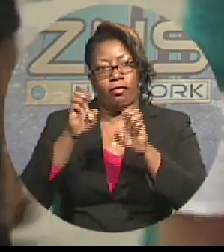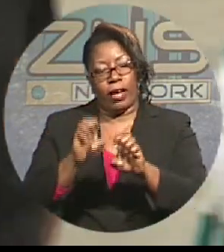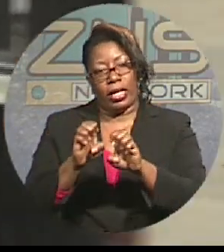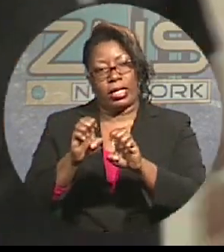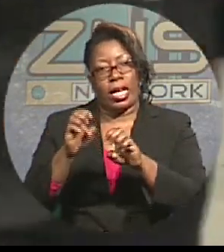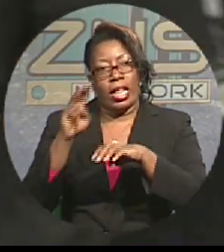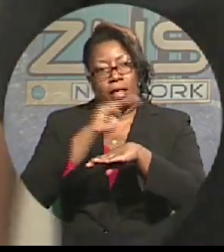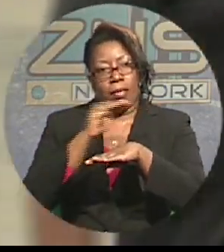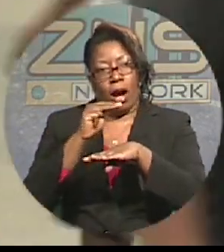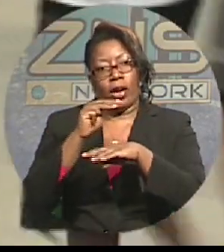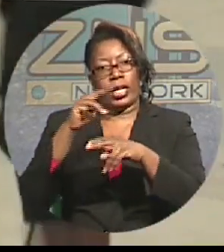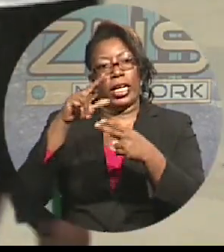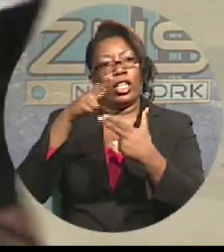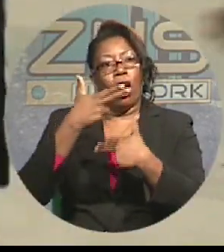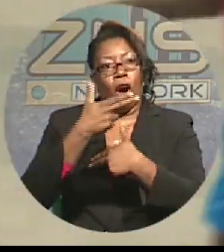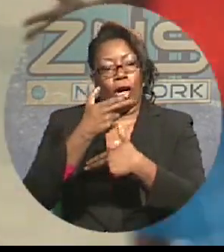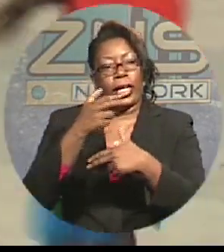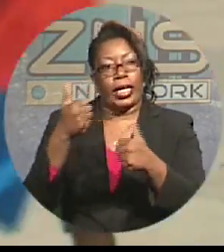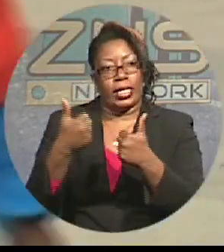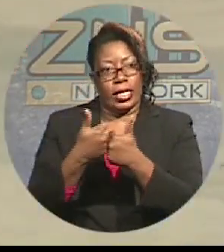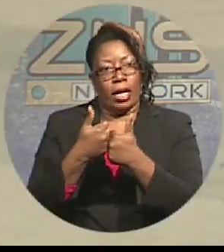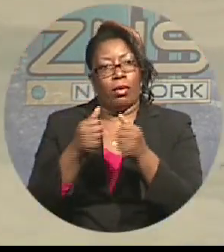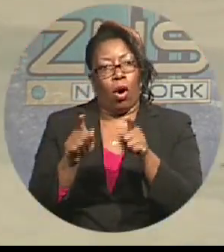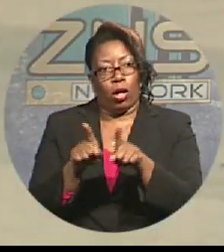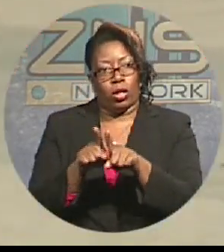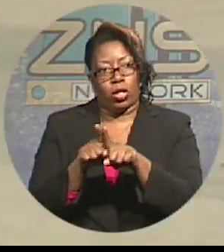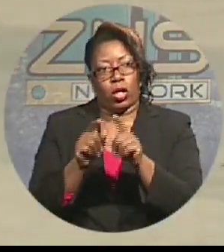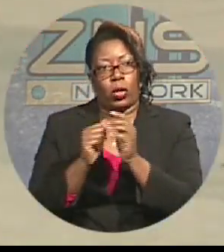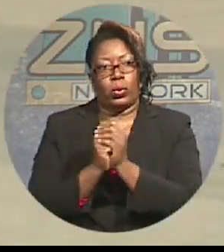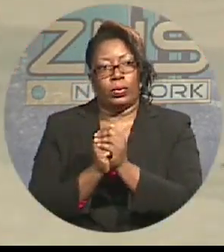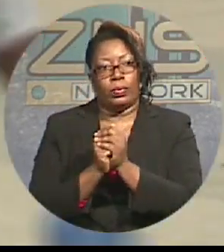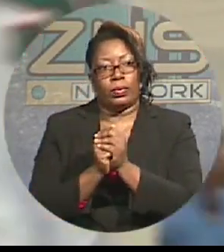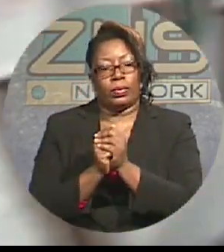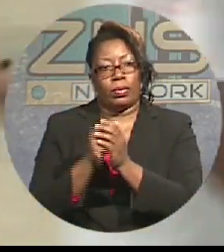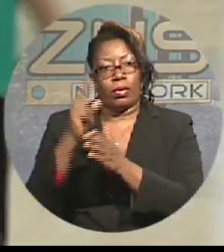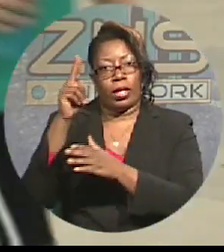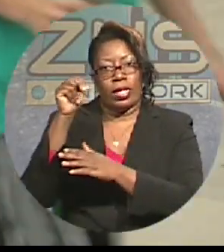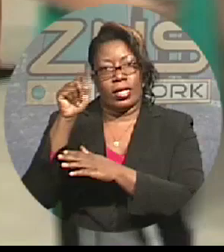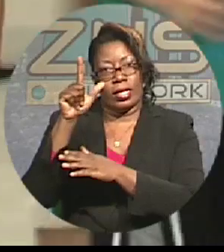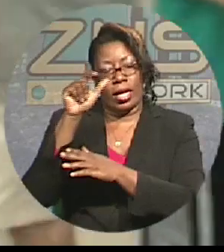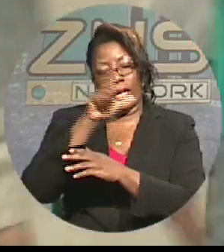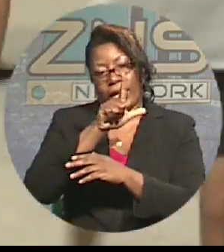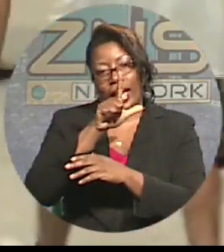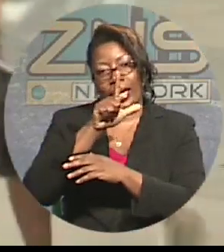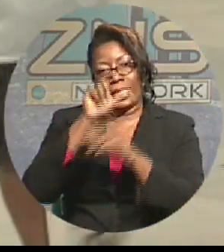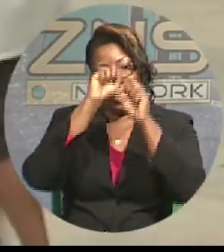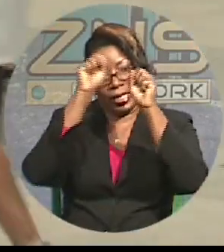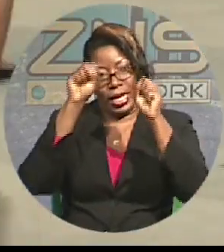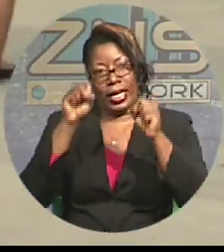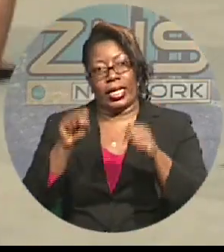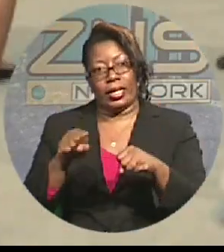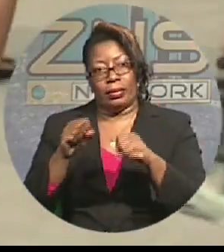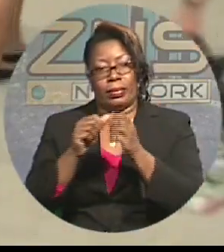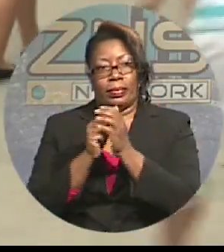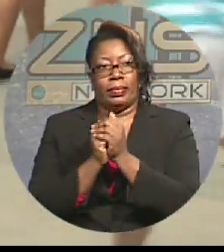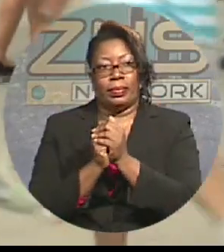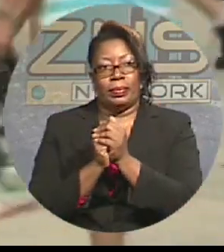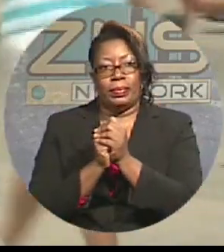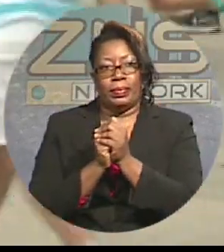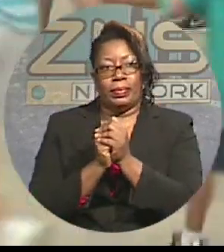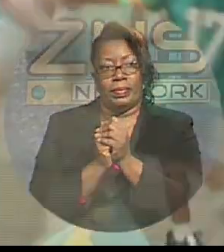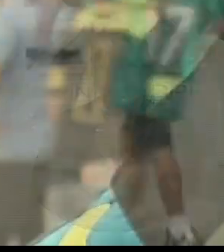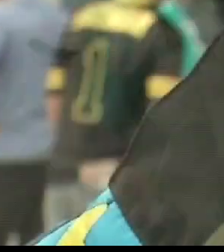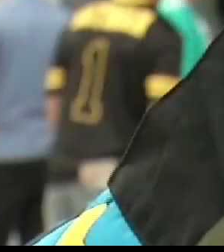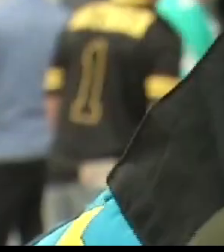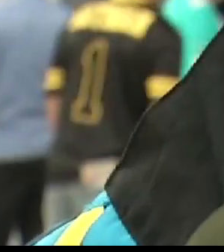Hurricanes games and other major international tournaments here as well. At Sun Life Stadium in Miami Gardens, I'm Chris Saunders, ZNS Network News.